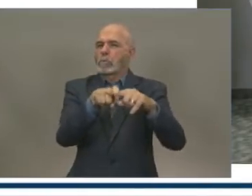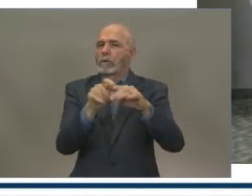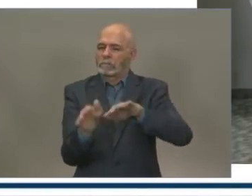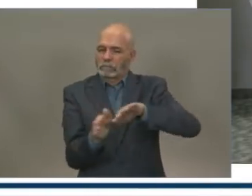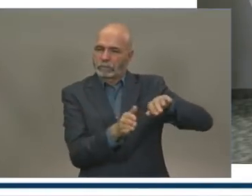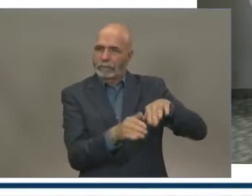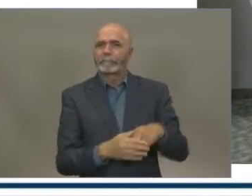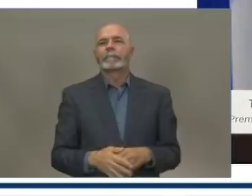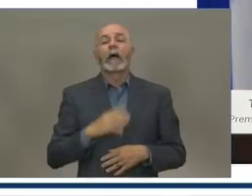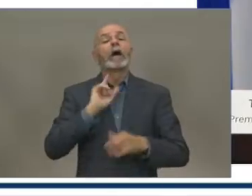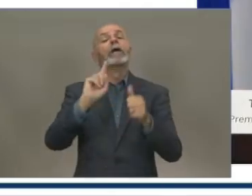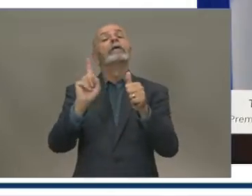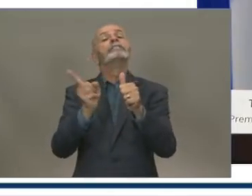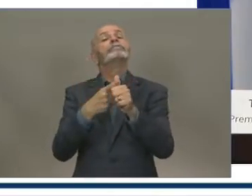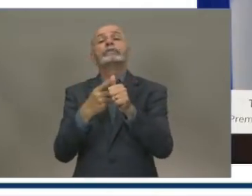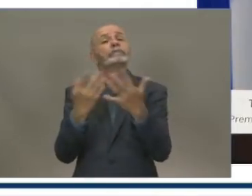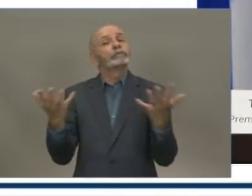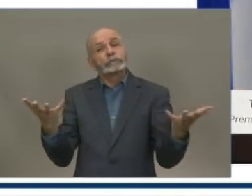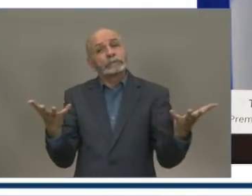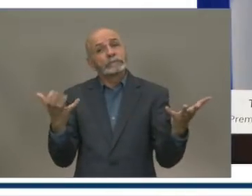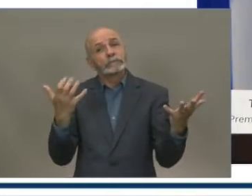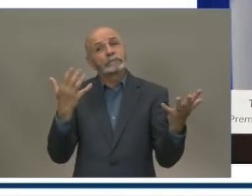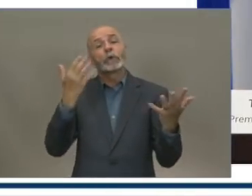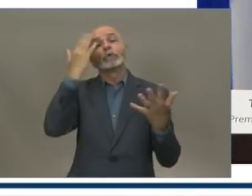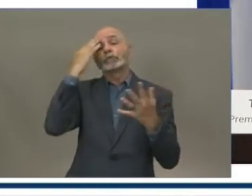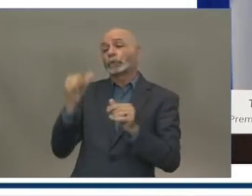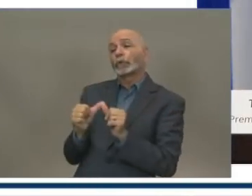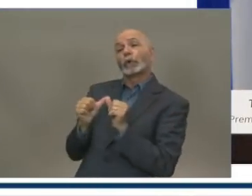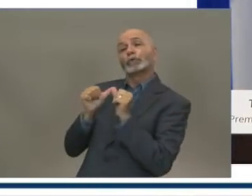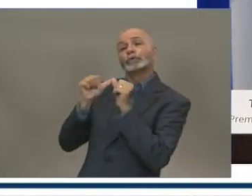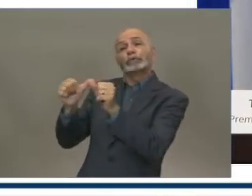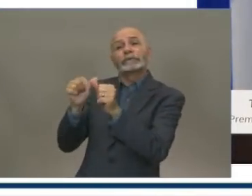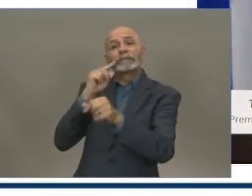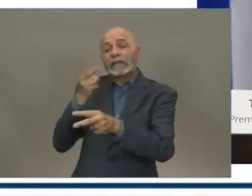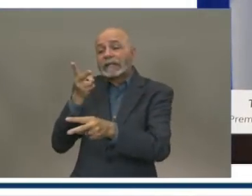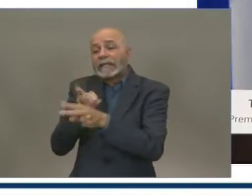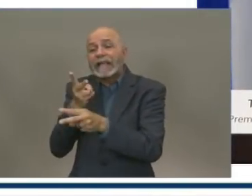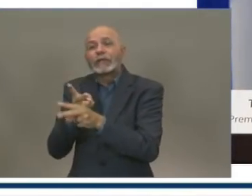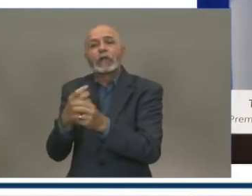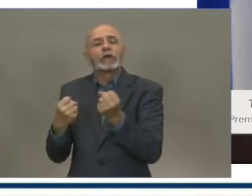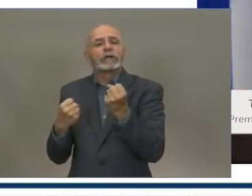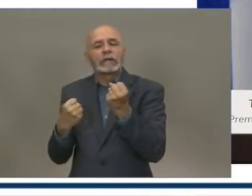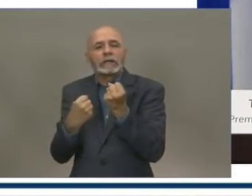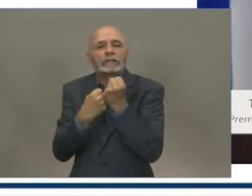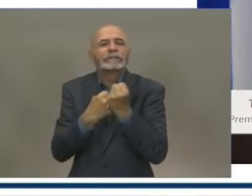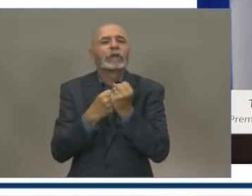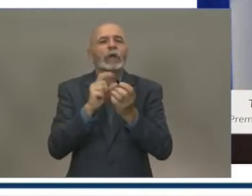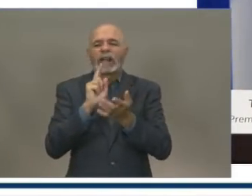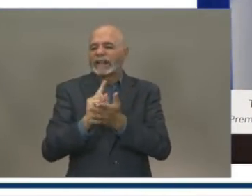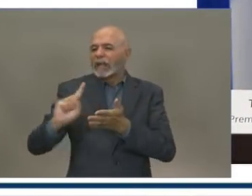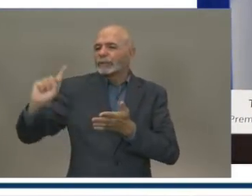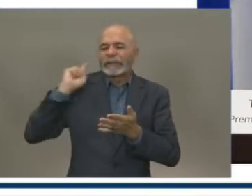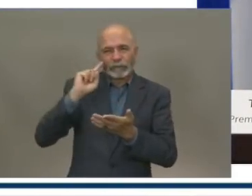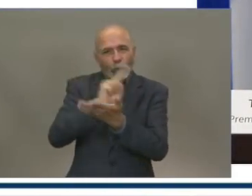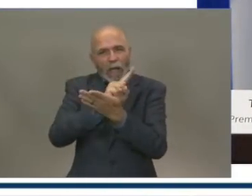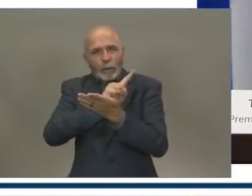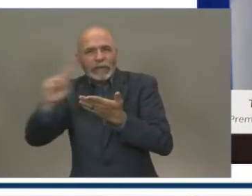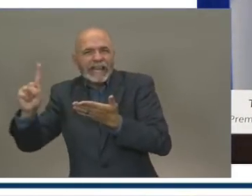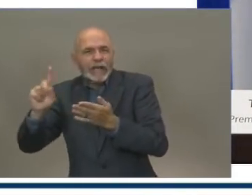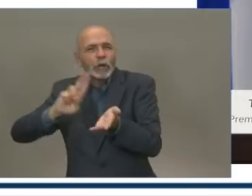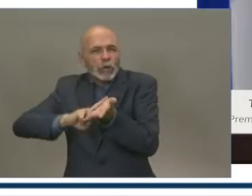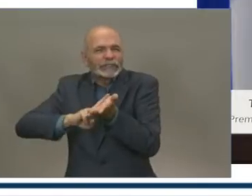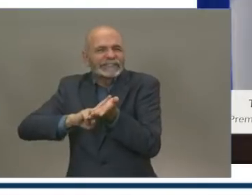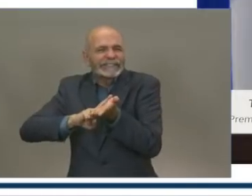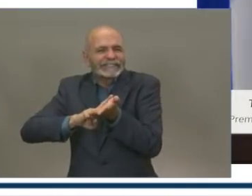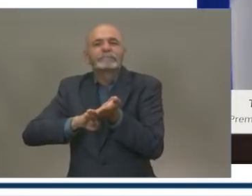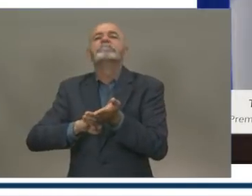by recognizing continuing care assistants. Last week was Continuing Care Assistance Week, and I think we can all agree